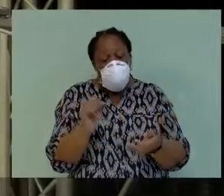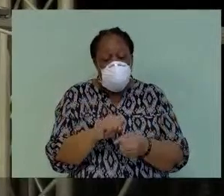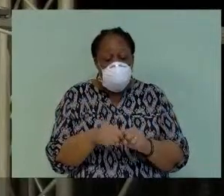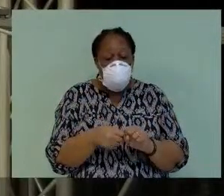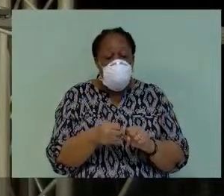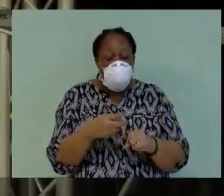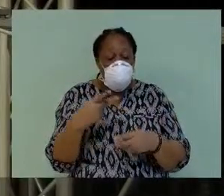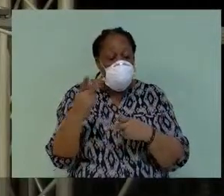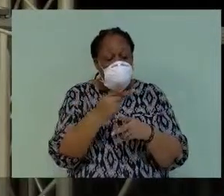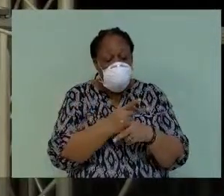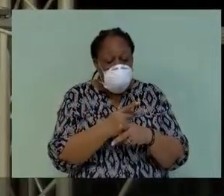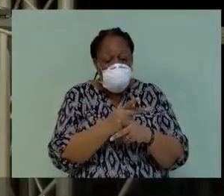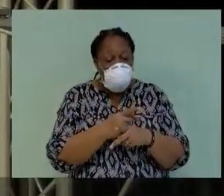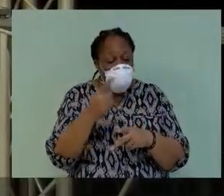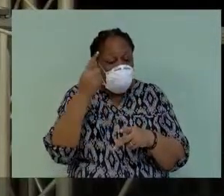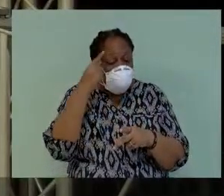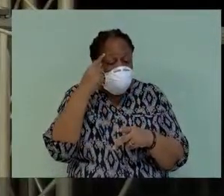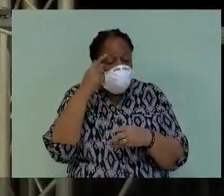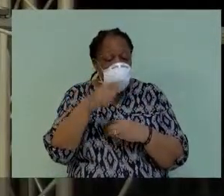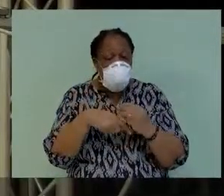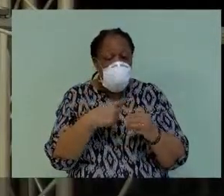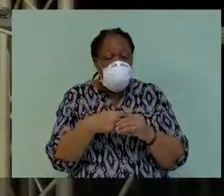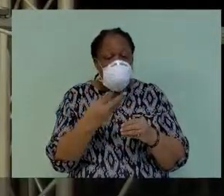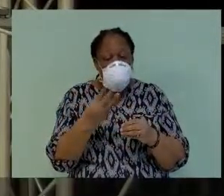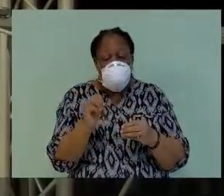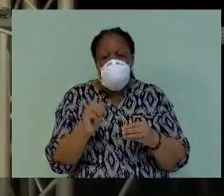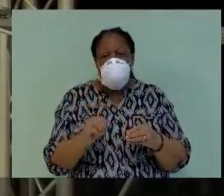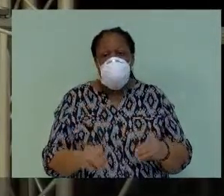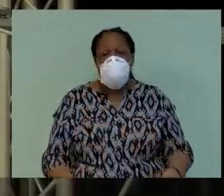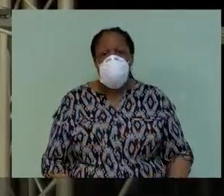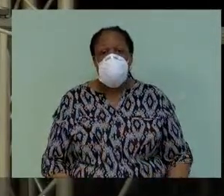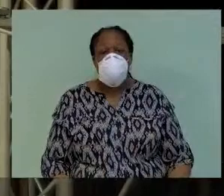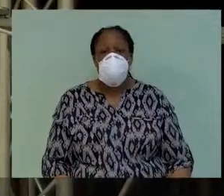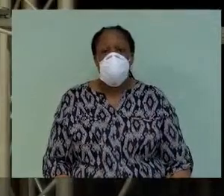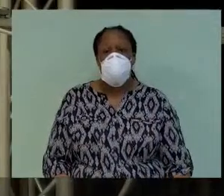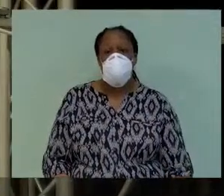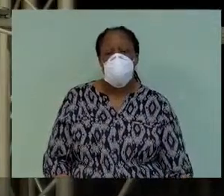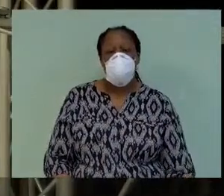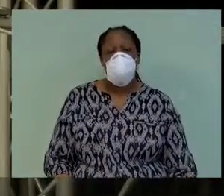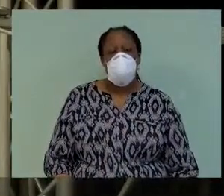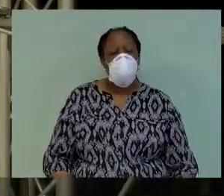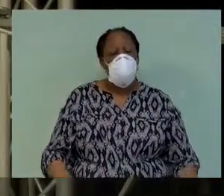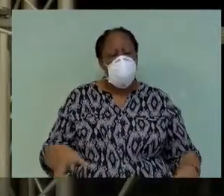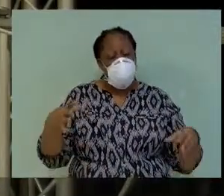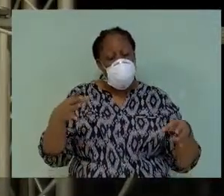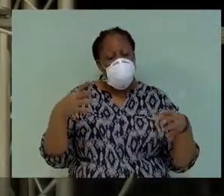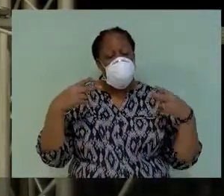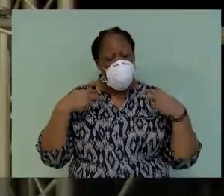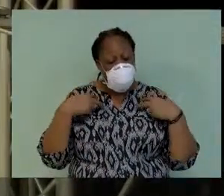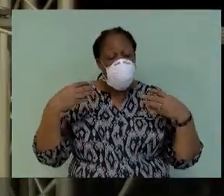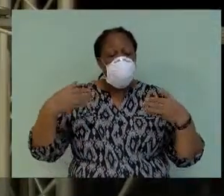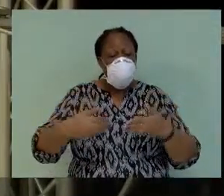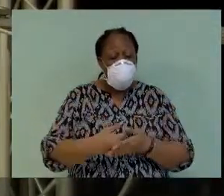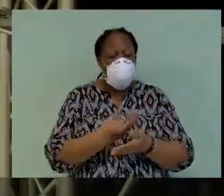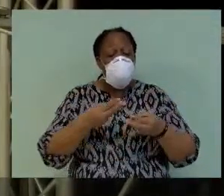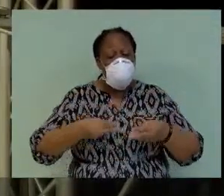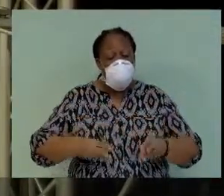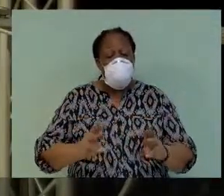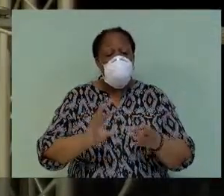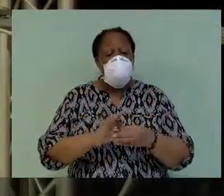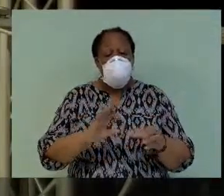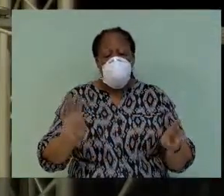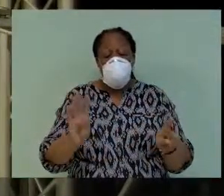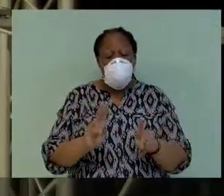to be carefully thought through as we settle, as it is, into the new way of us doing